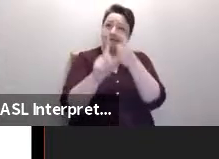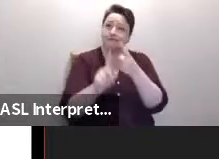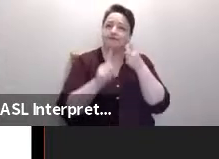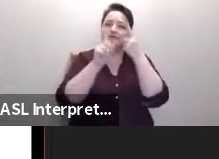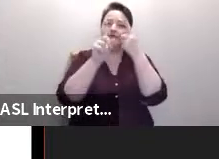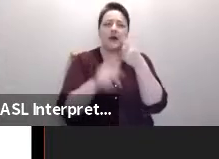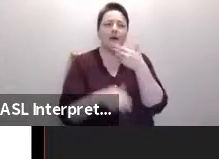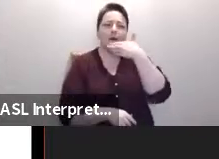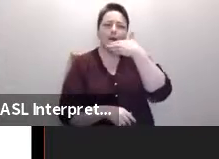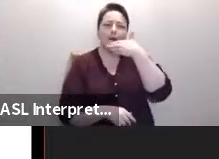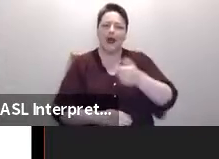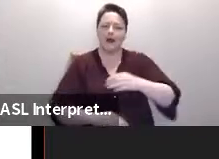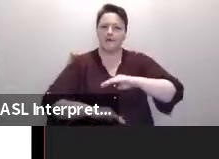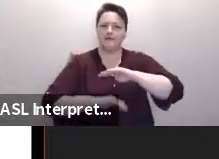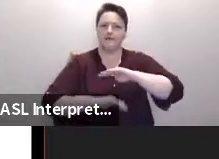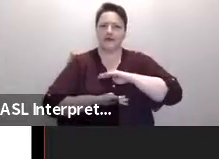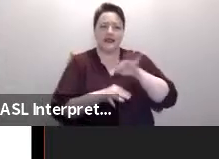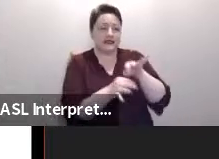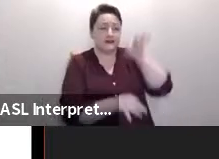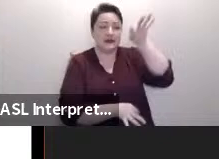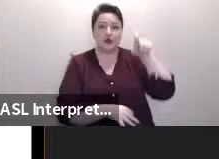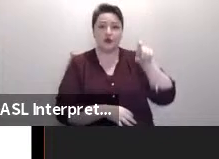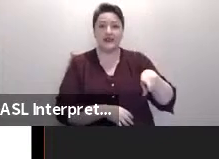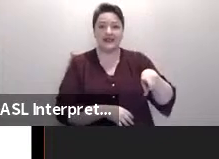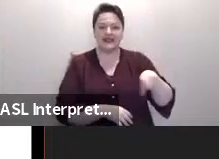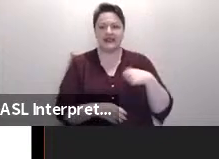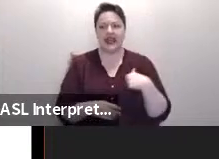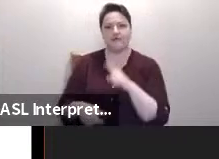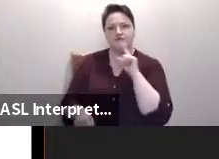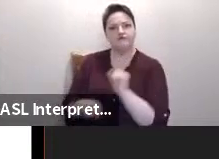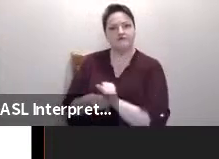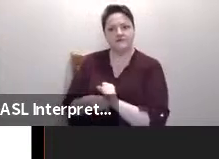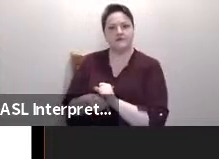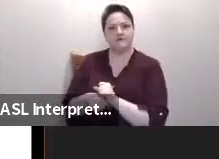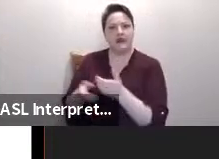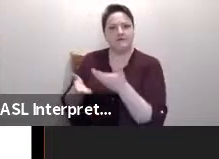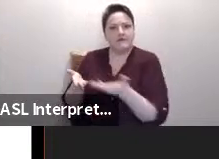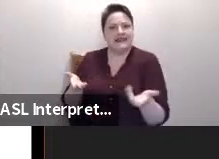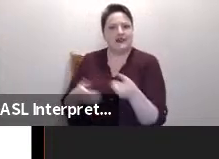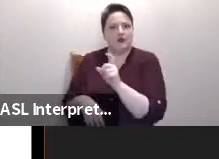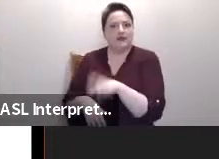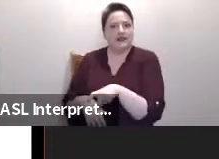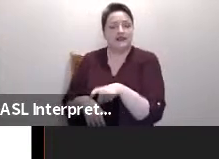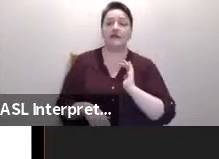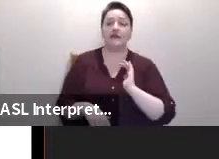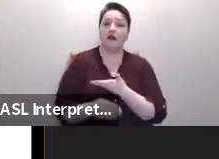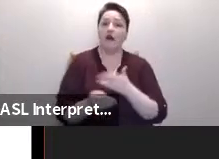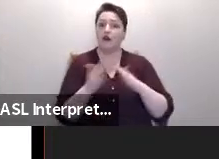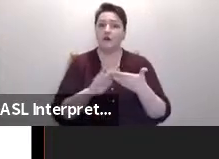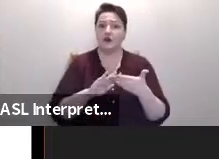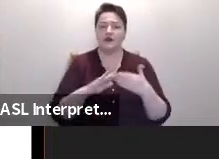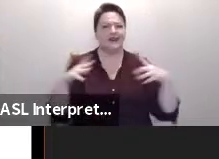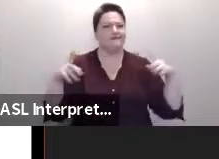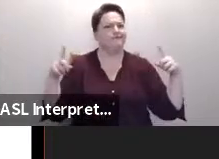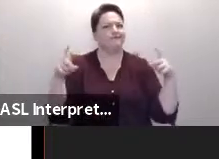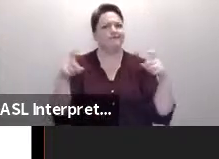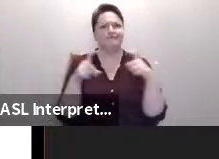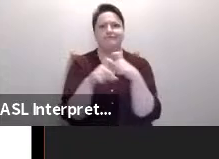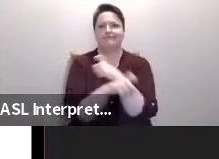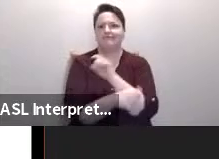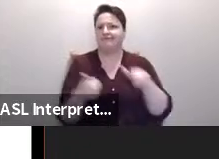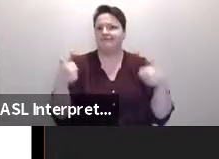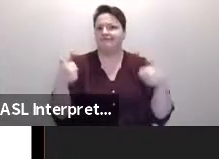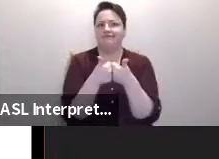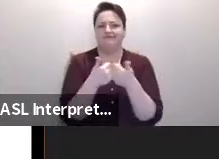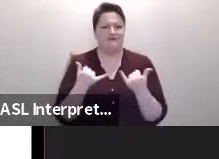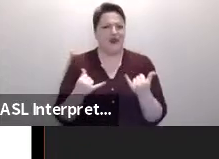spiritual and material needs of our shared community. Our community faces many complex challenges during this devastating